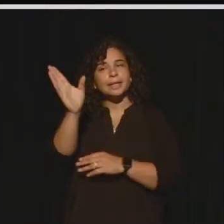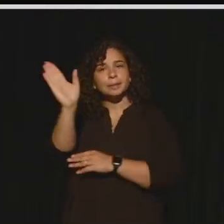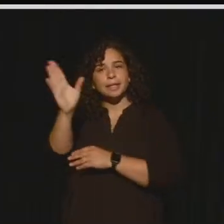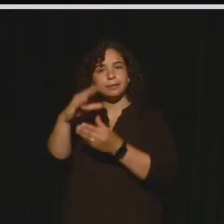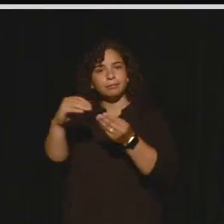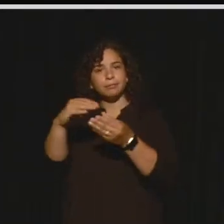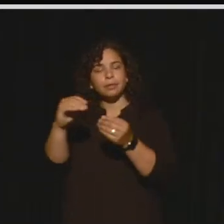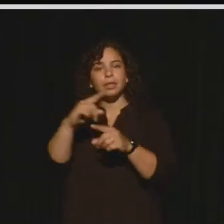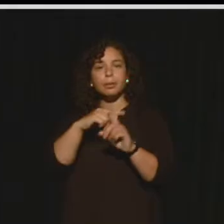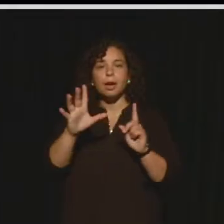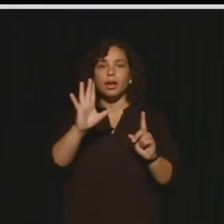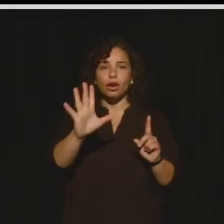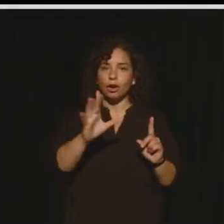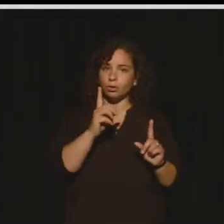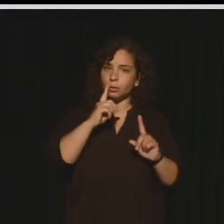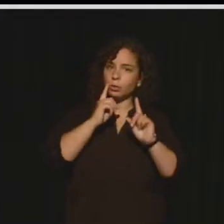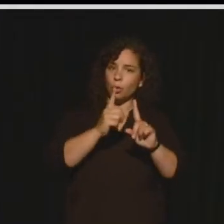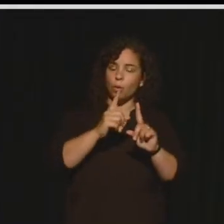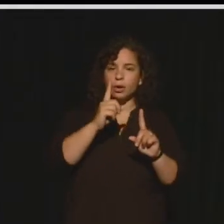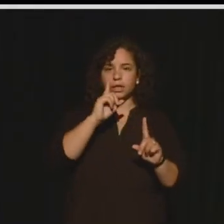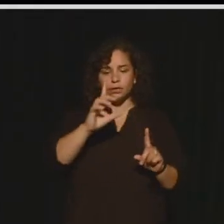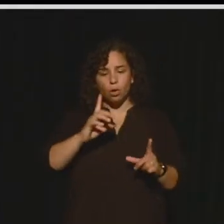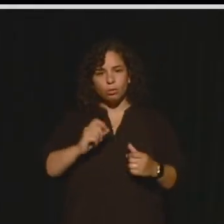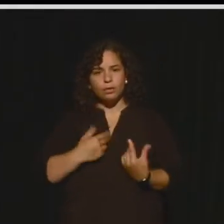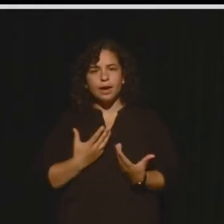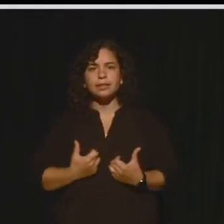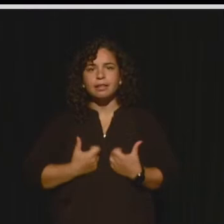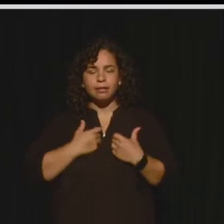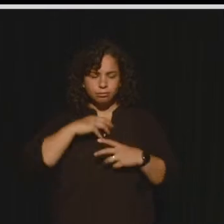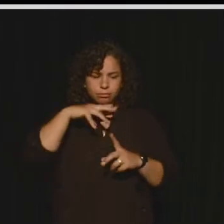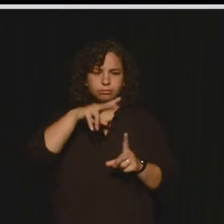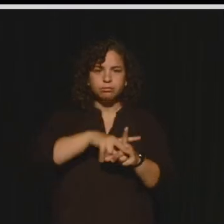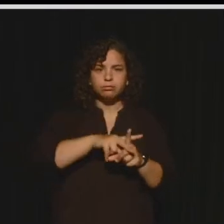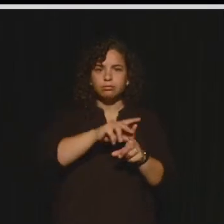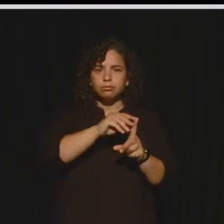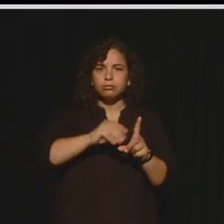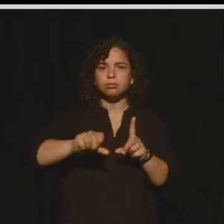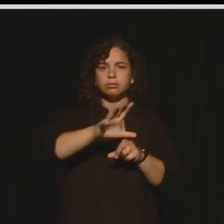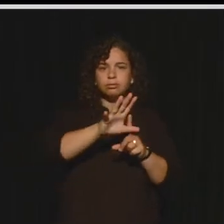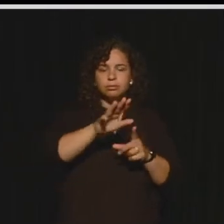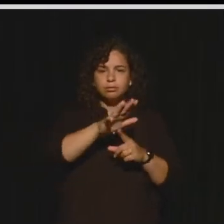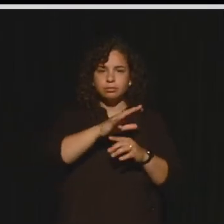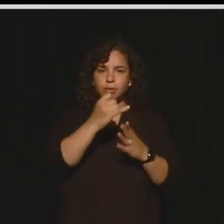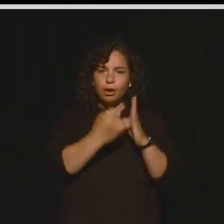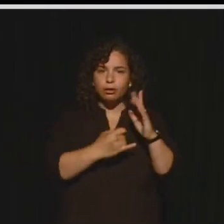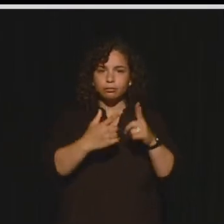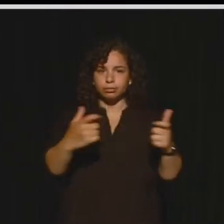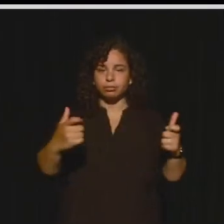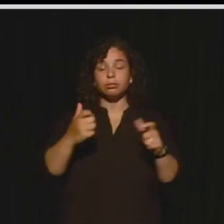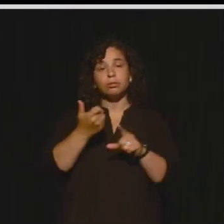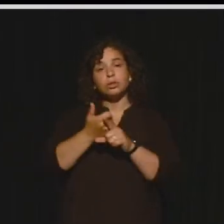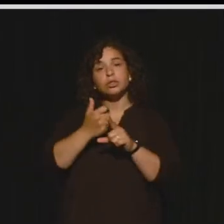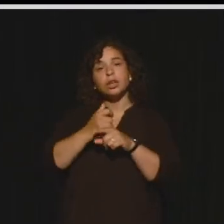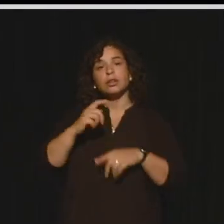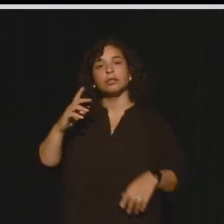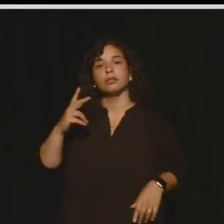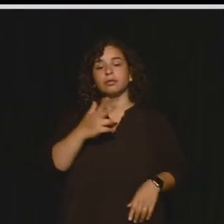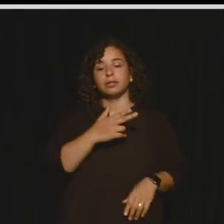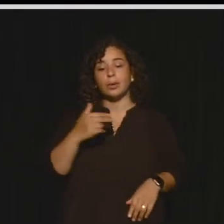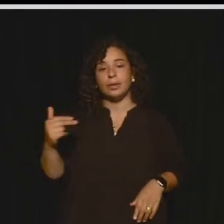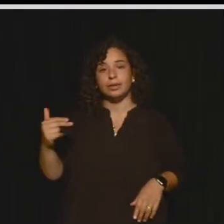for a living, but breathes life for breathing art into spaces, places, and cases. She is a queer